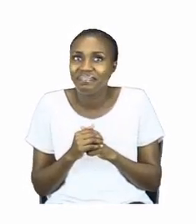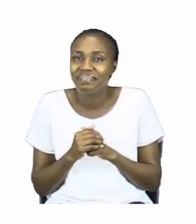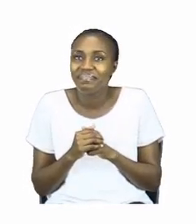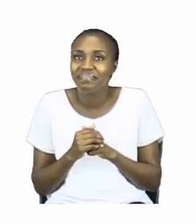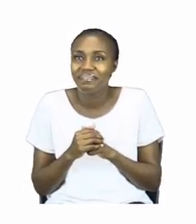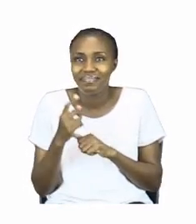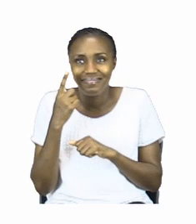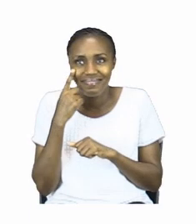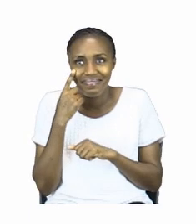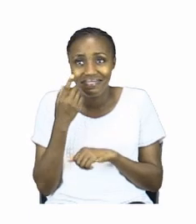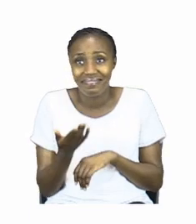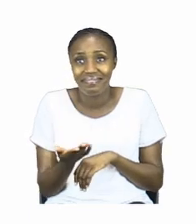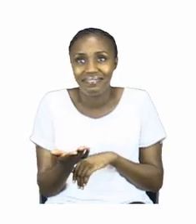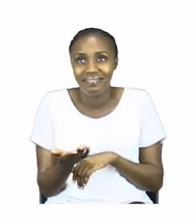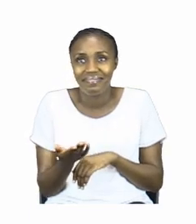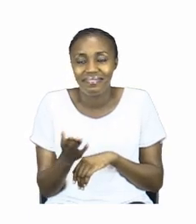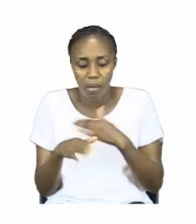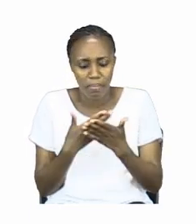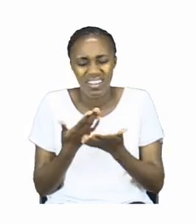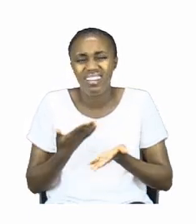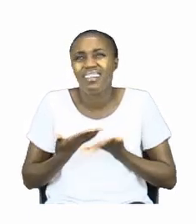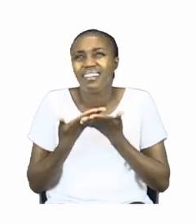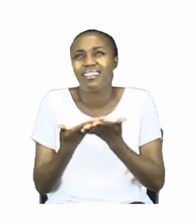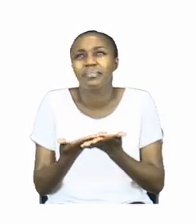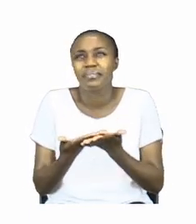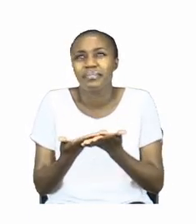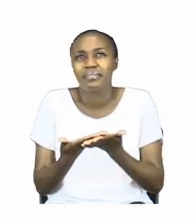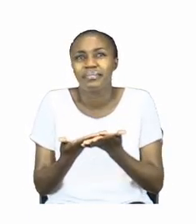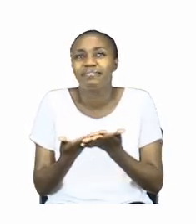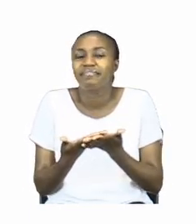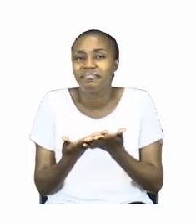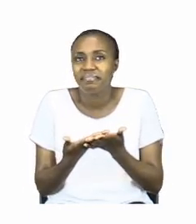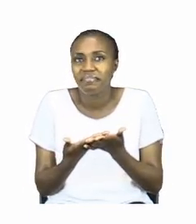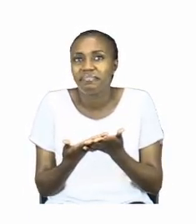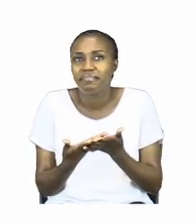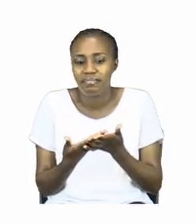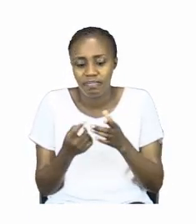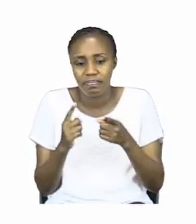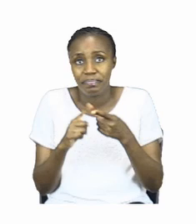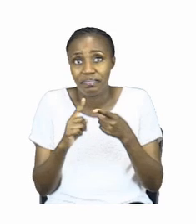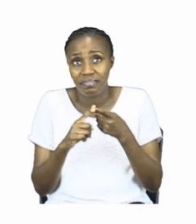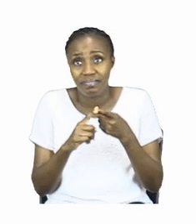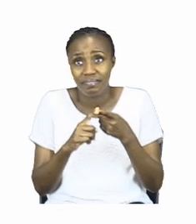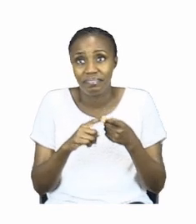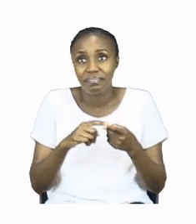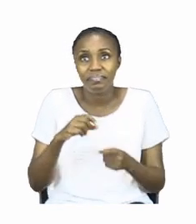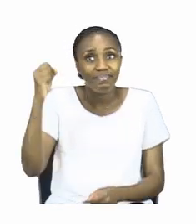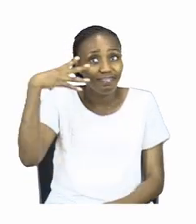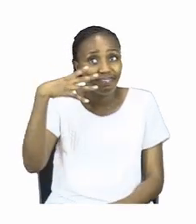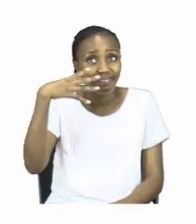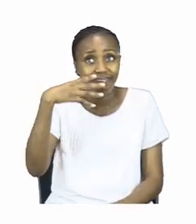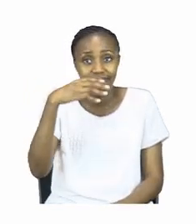a look and use our pictures also. The first word that we're going to be talking about is the word sun.